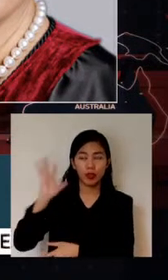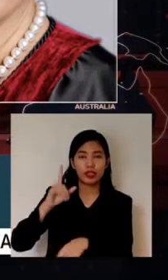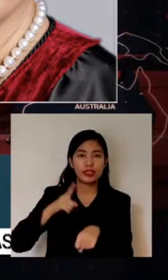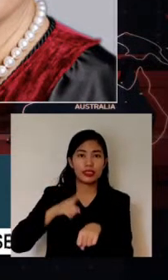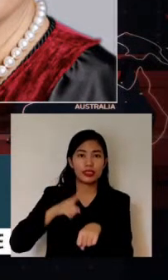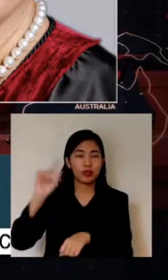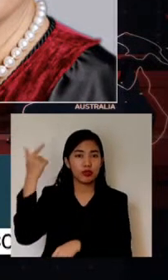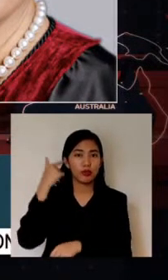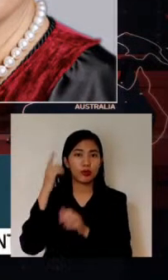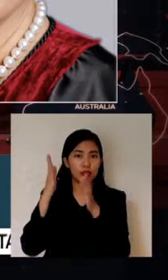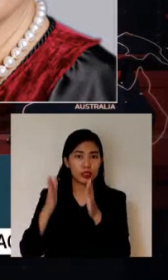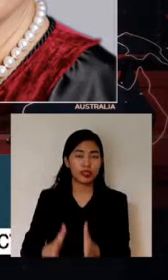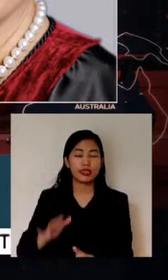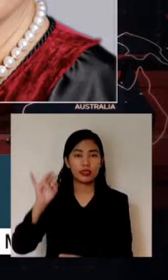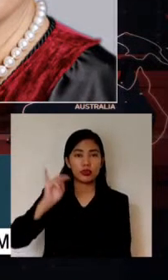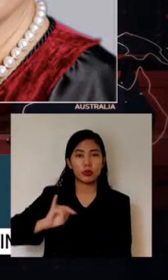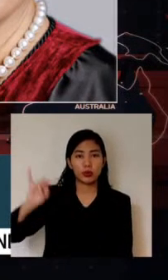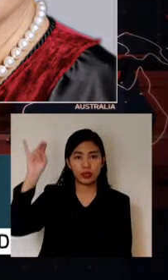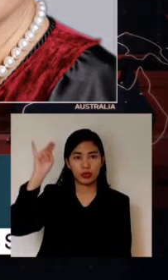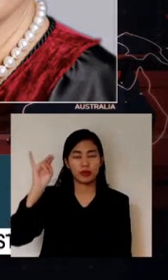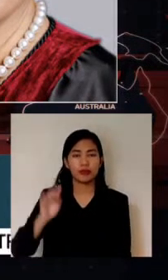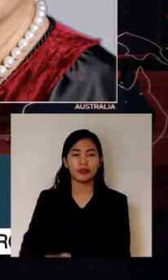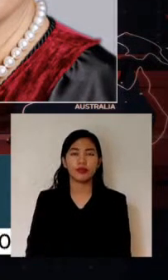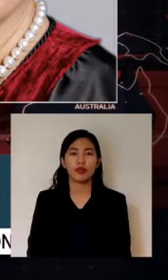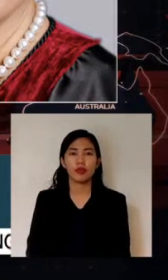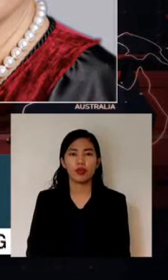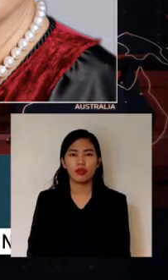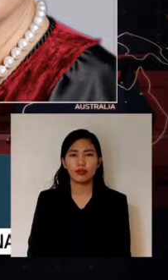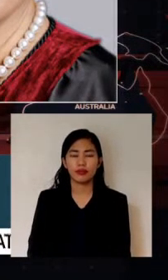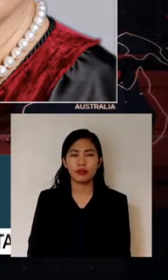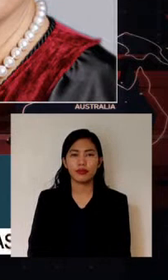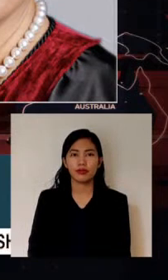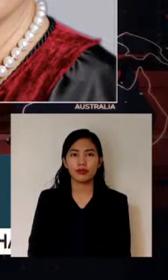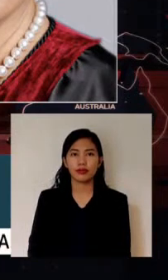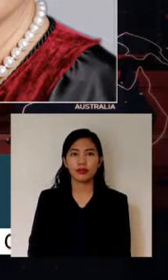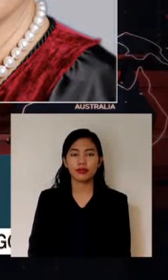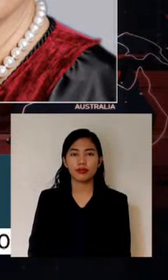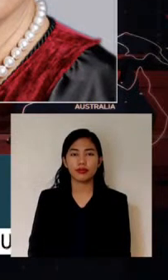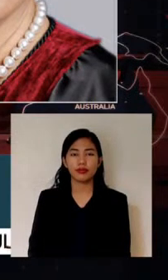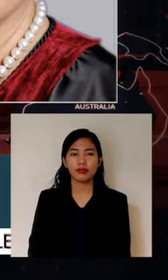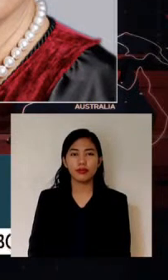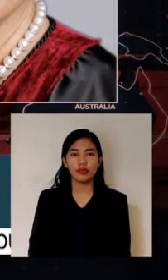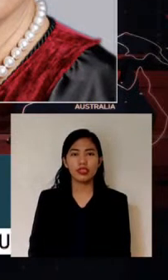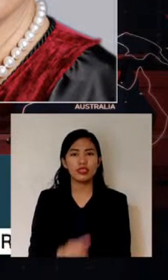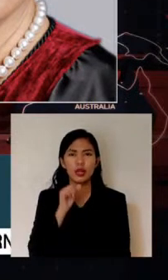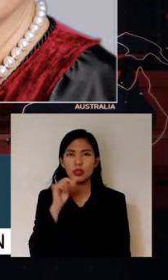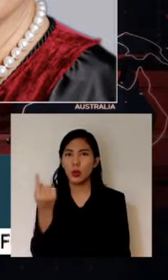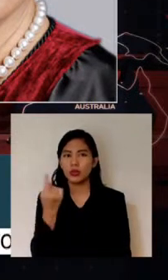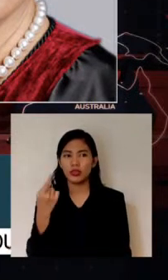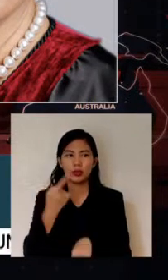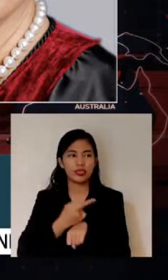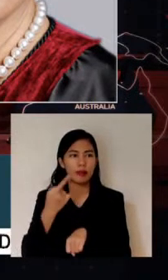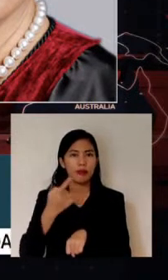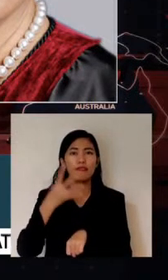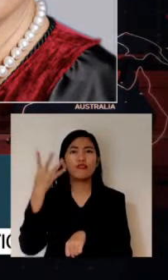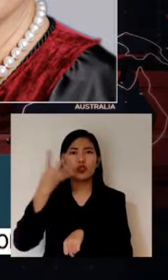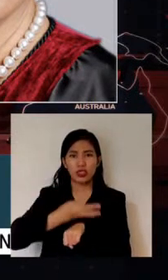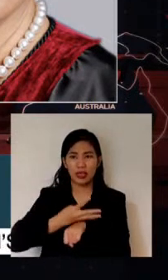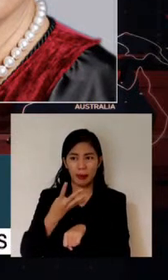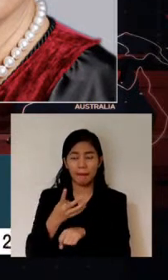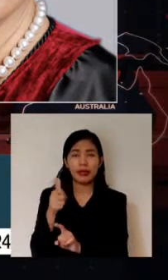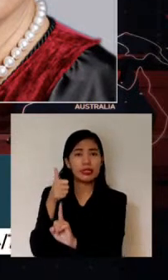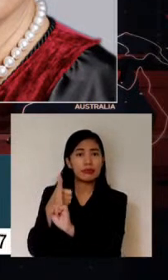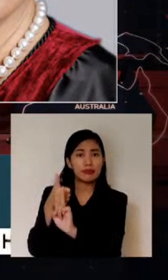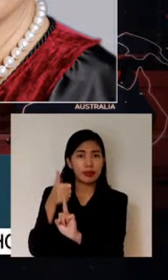not only not file his income tax and pay his income tax once, but 4 times. And he was governor. He was not an